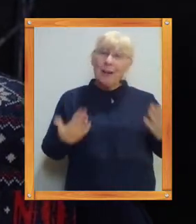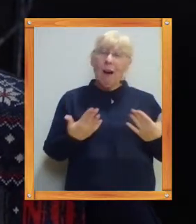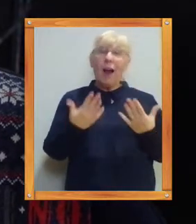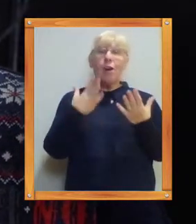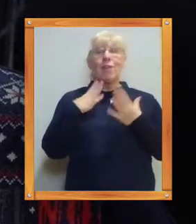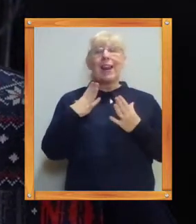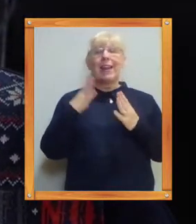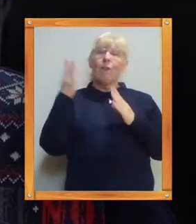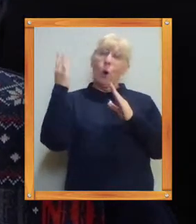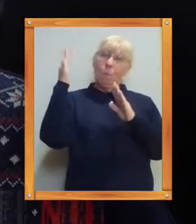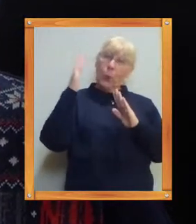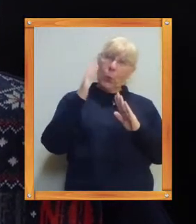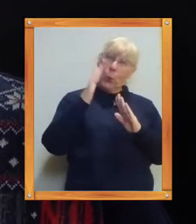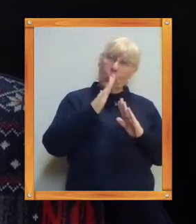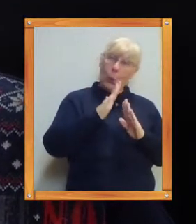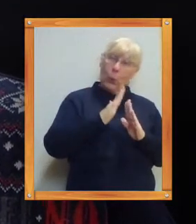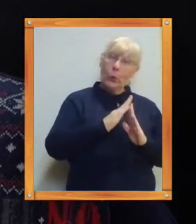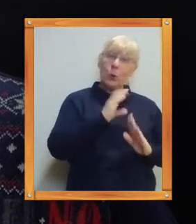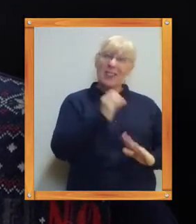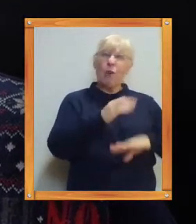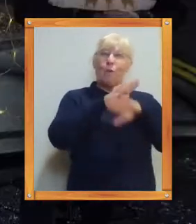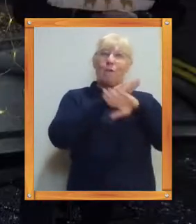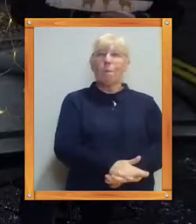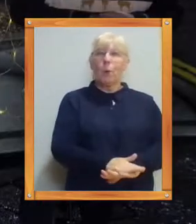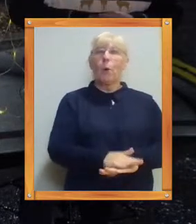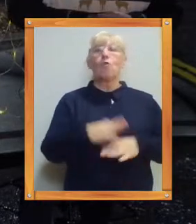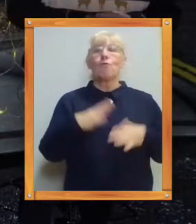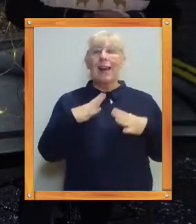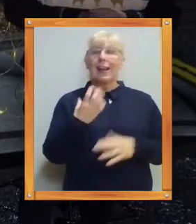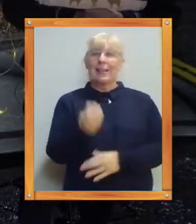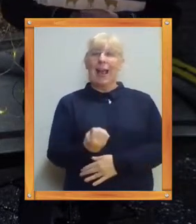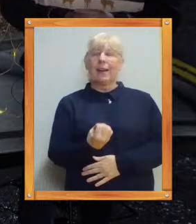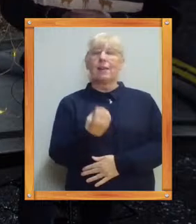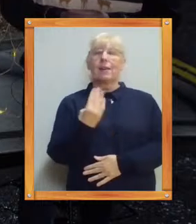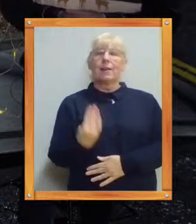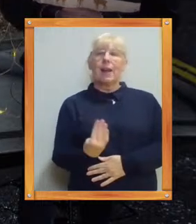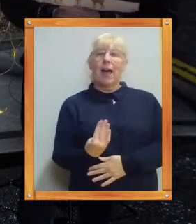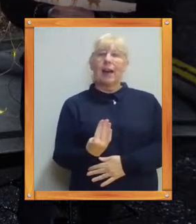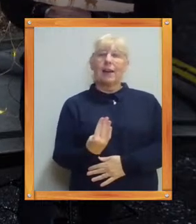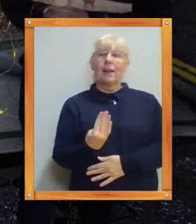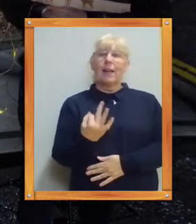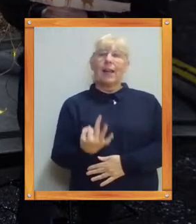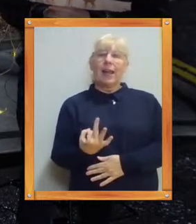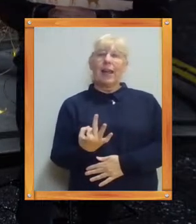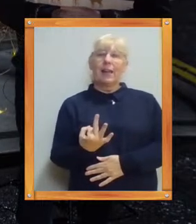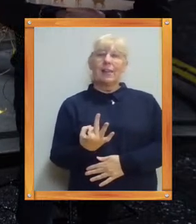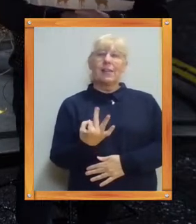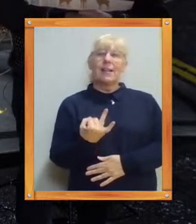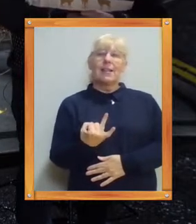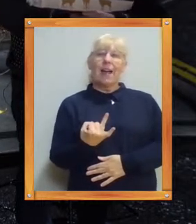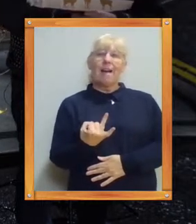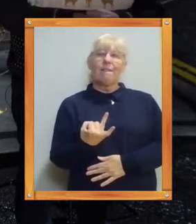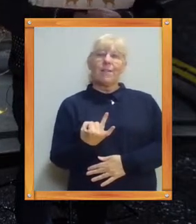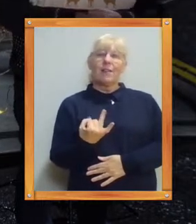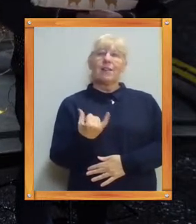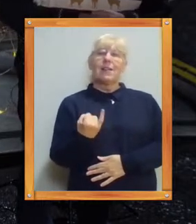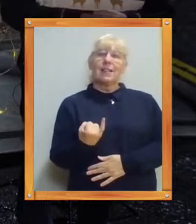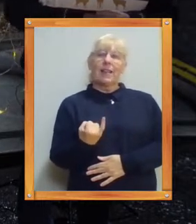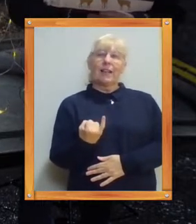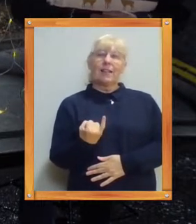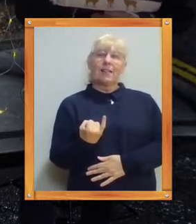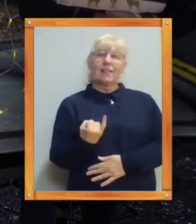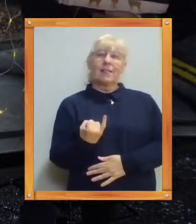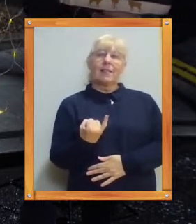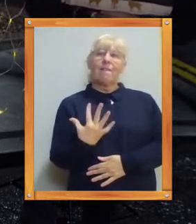for the official switching on of our lights in 10, 9, 8, 7,